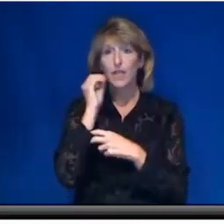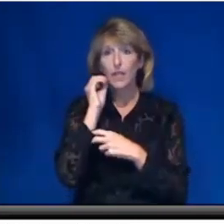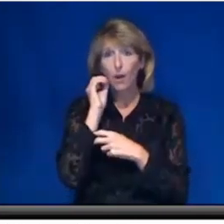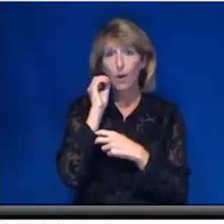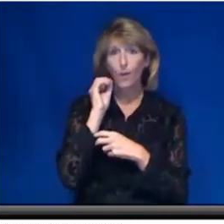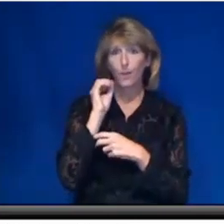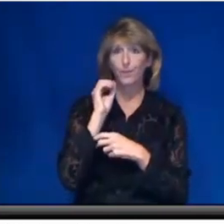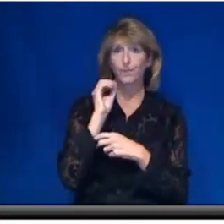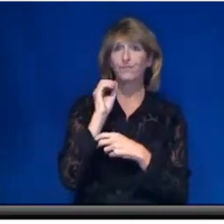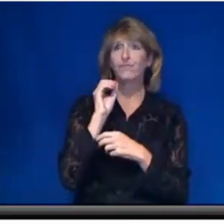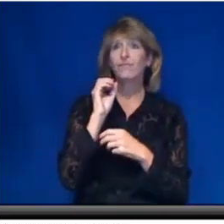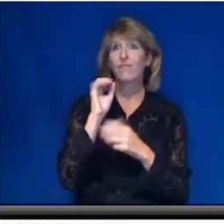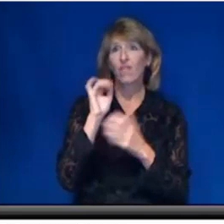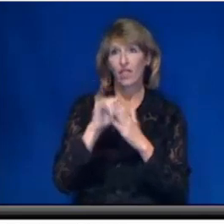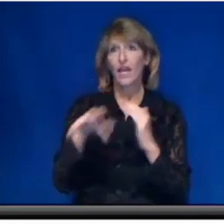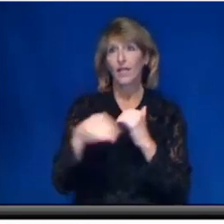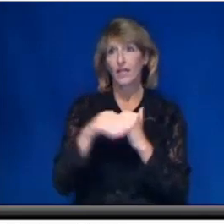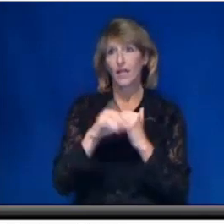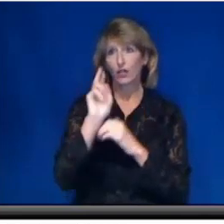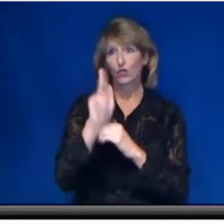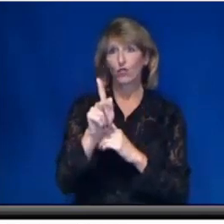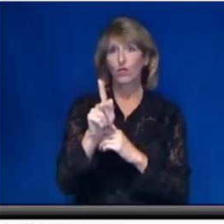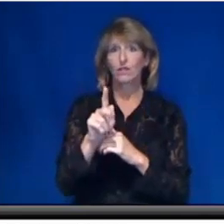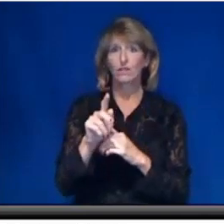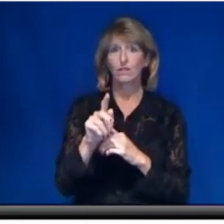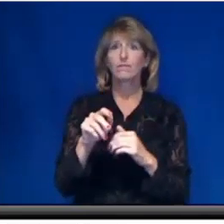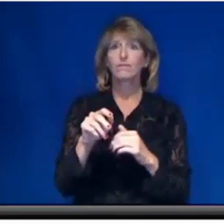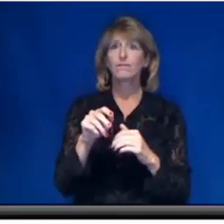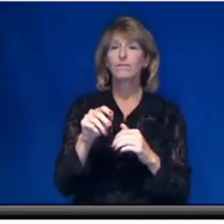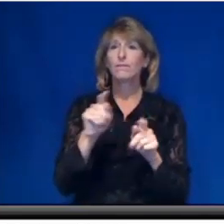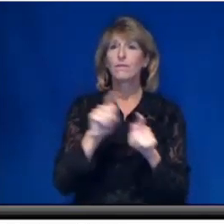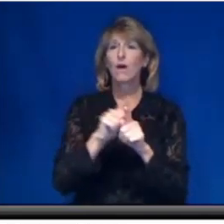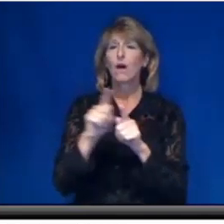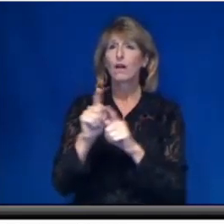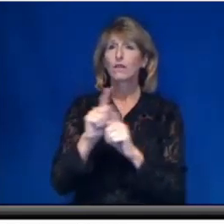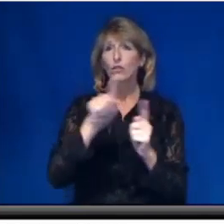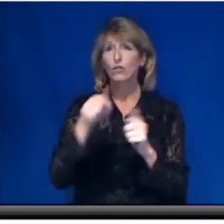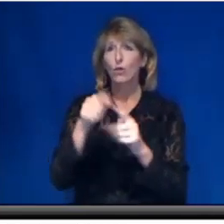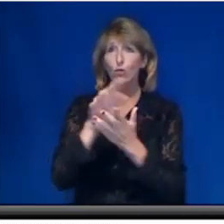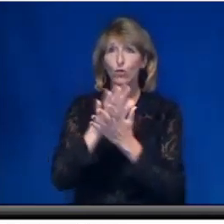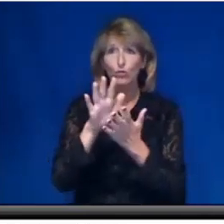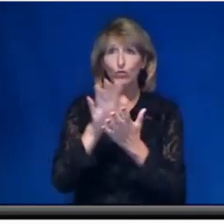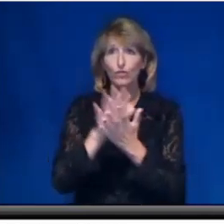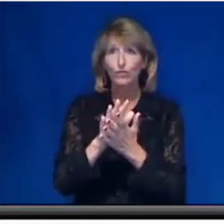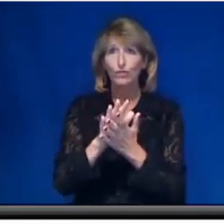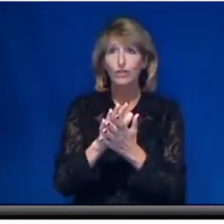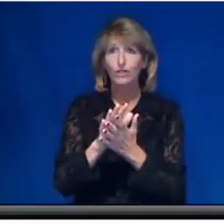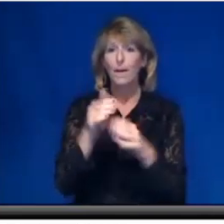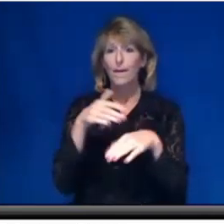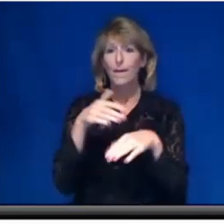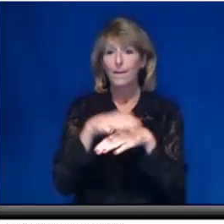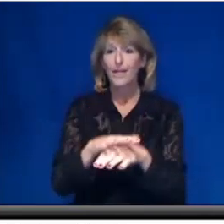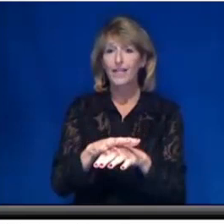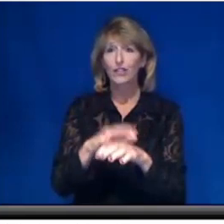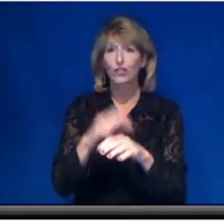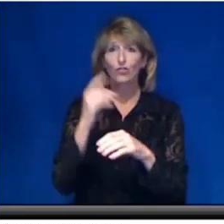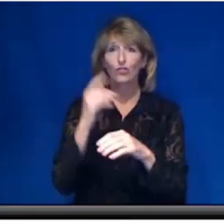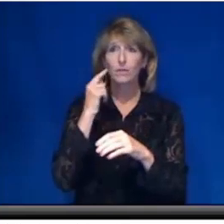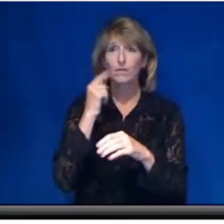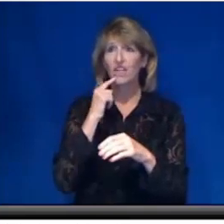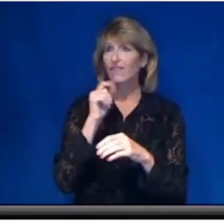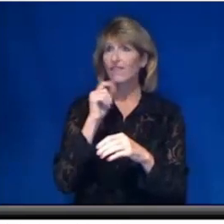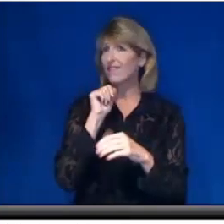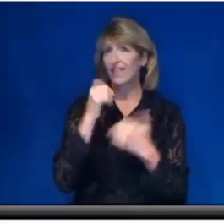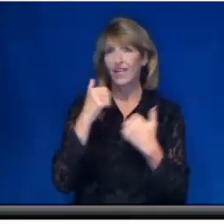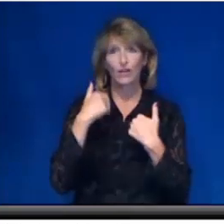of communication, problems that can occur at home, there can be an additional risk. Also, if a student